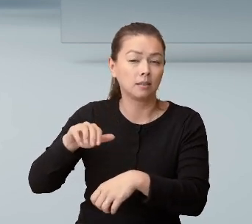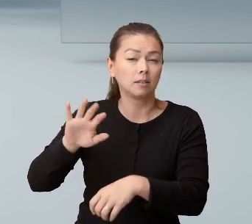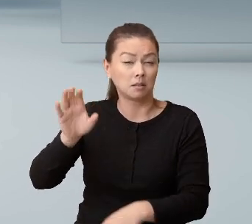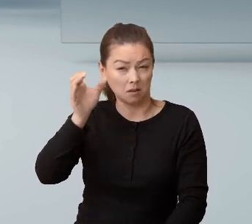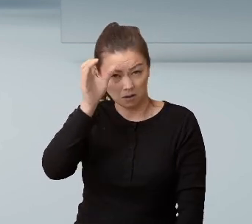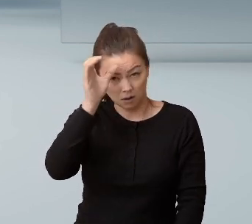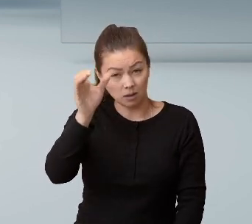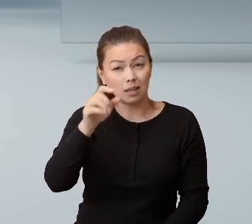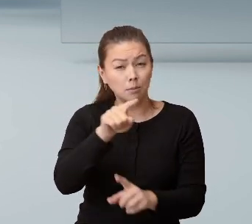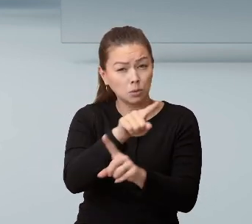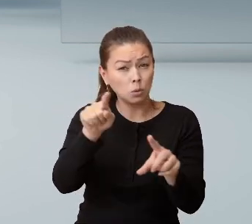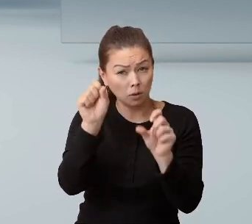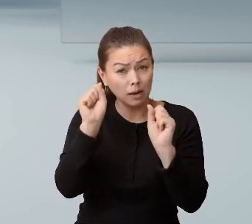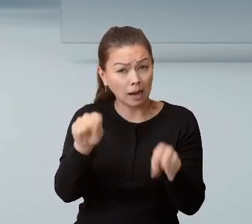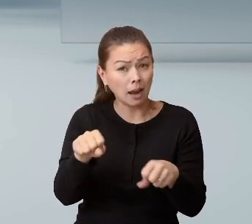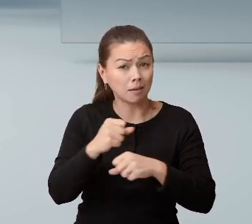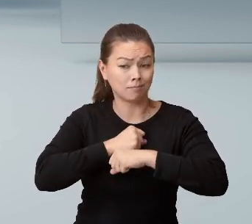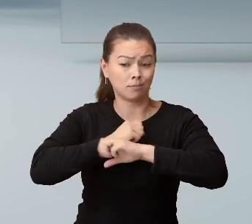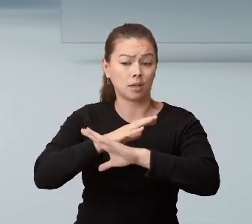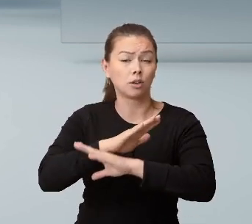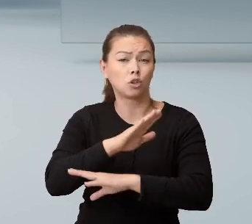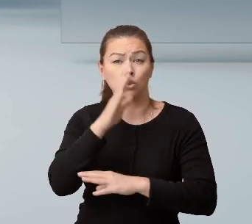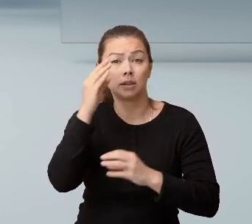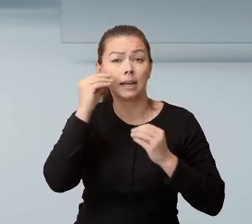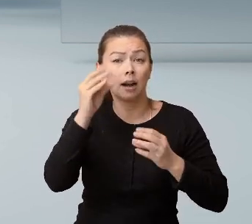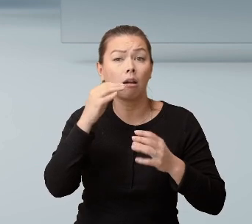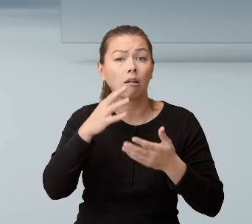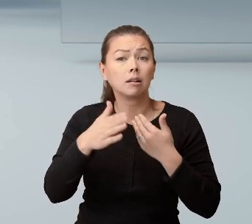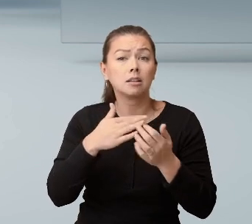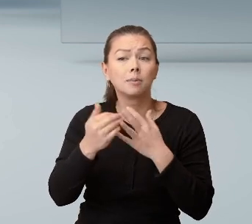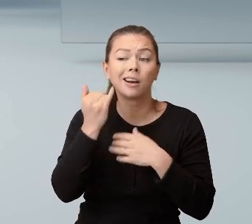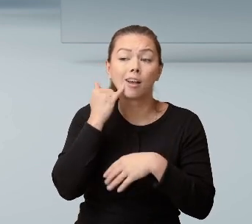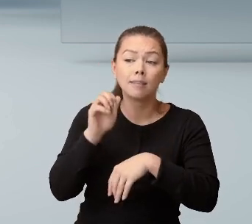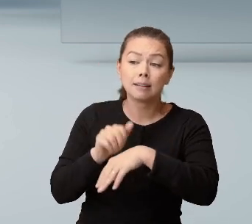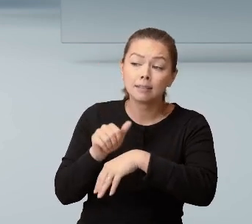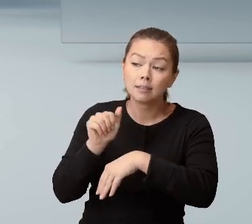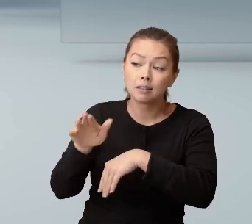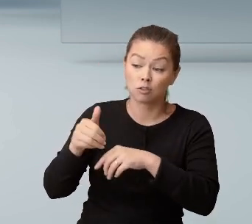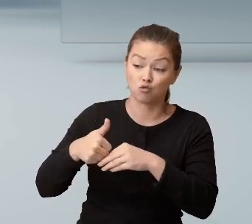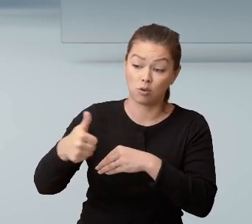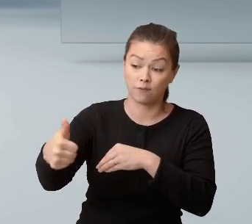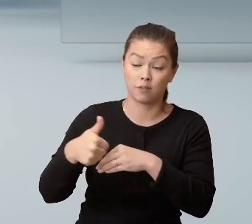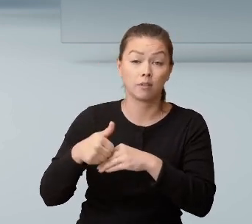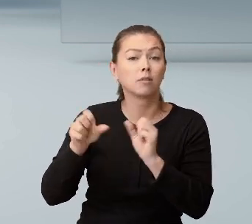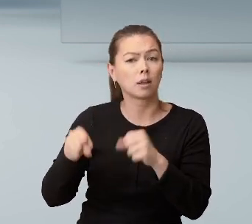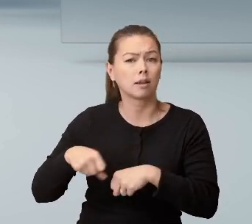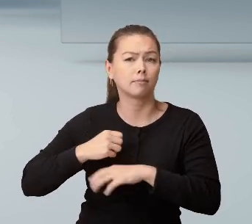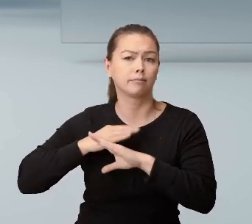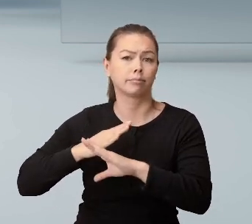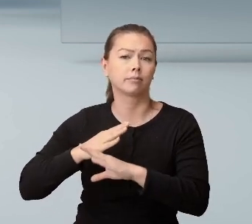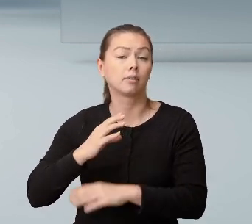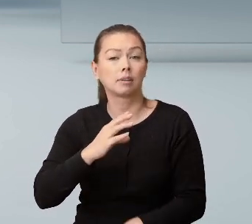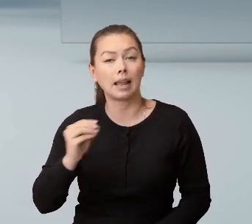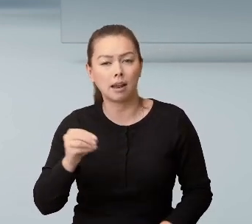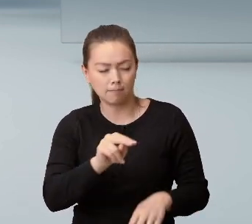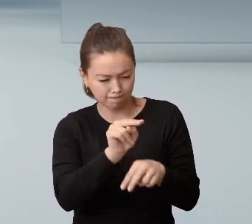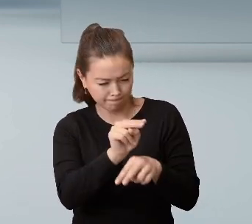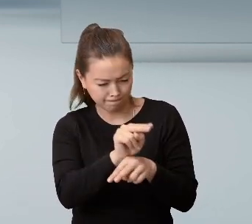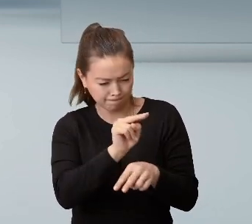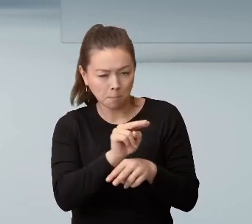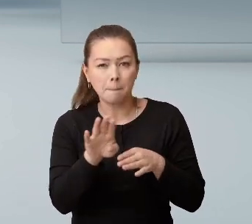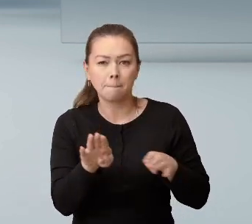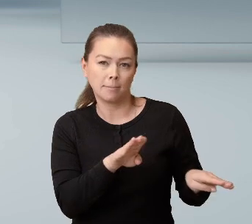data, even when it travels, along with intelligent monitoring of behaviors, has some real